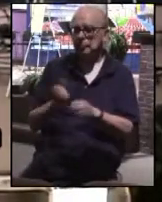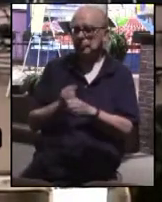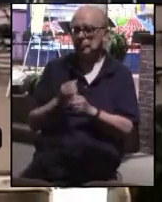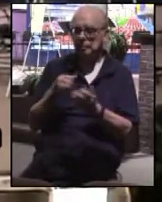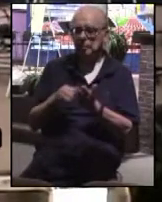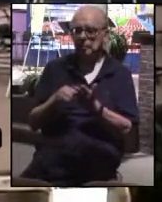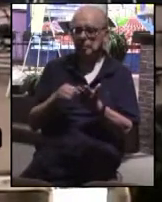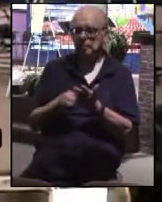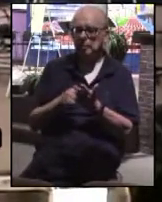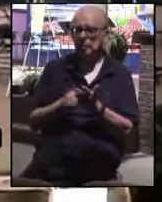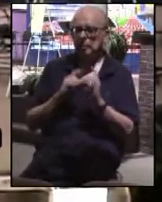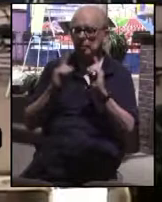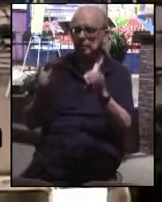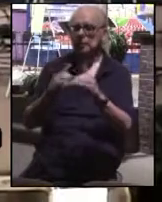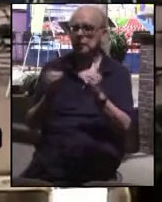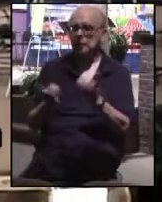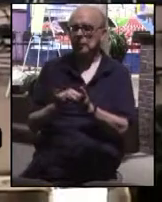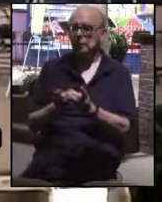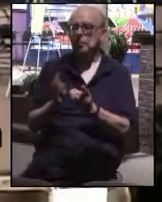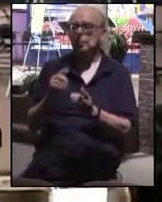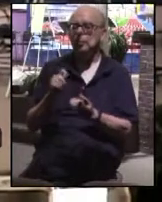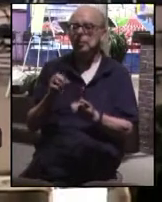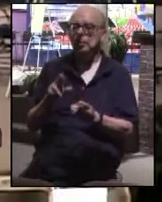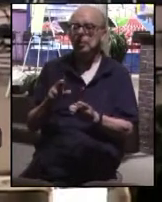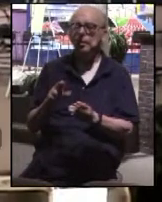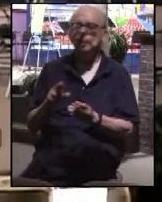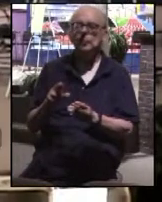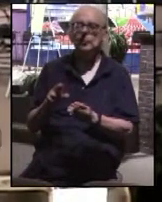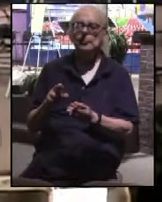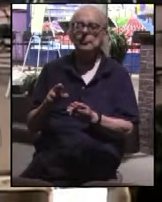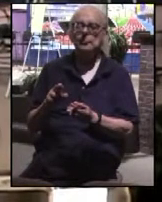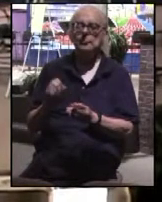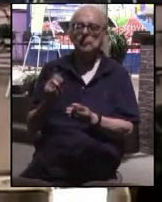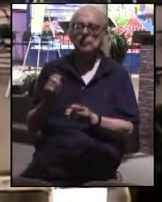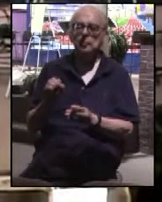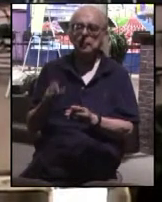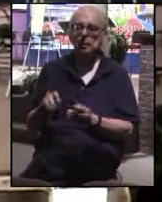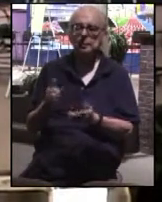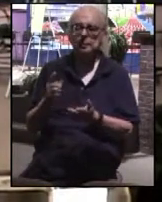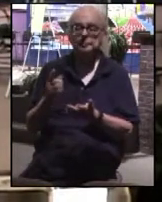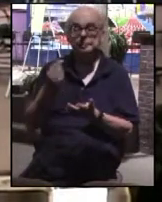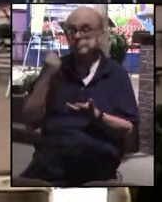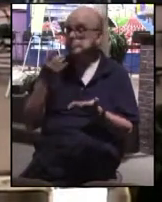notice that you've got to go to the Department of Motor Vehicles, what do you think?